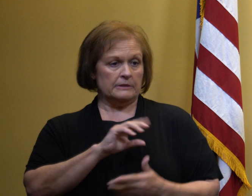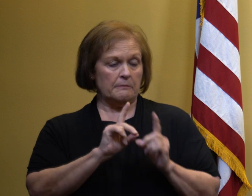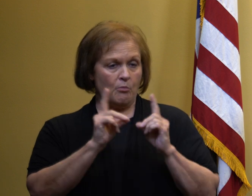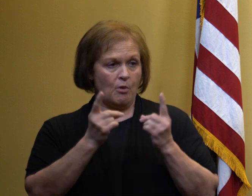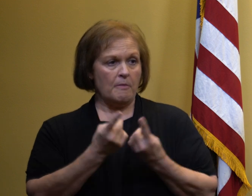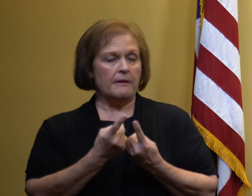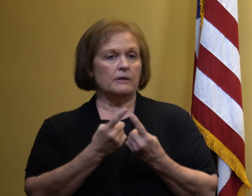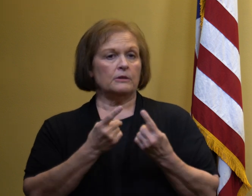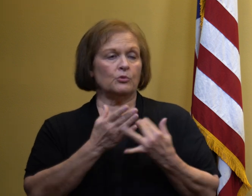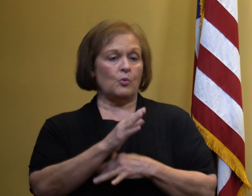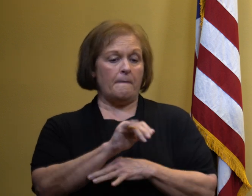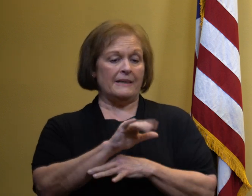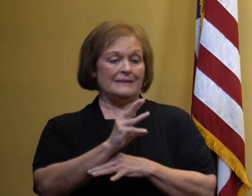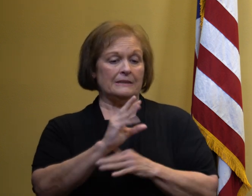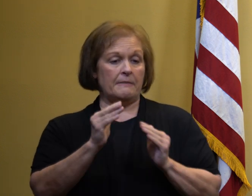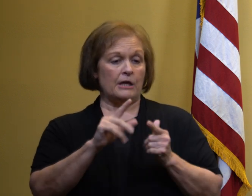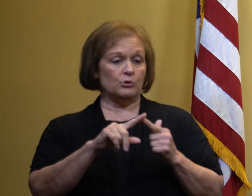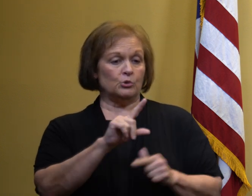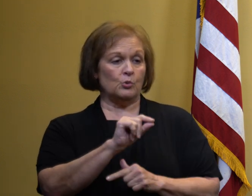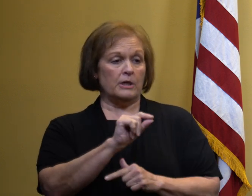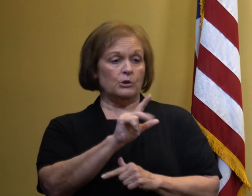Department through May 6th compared to